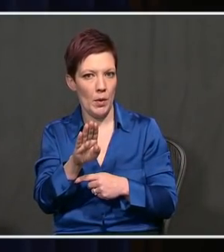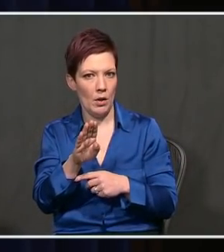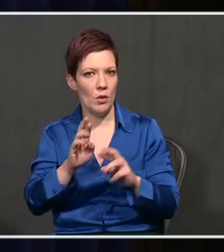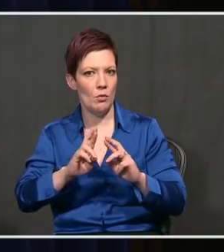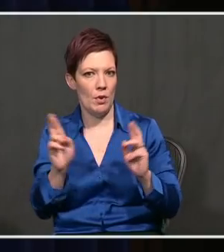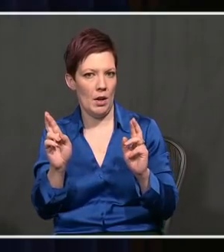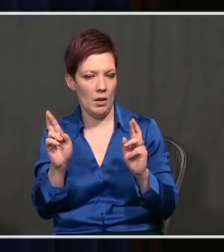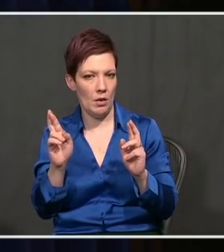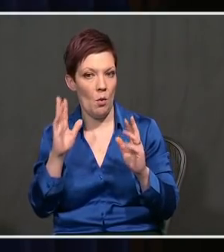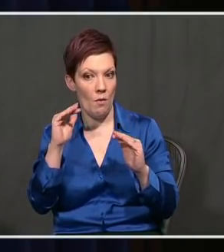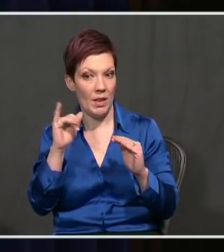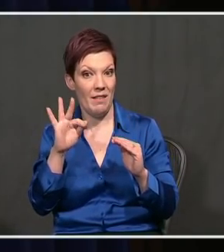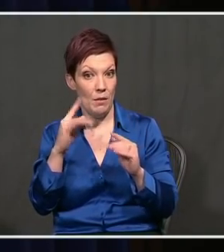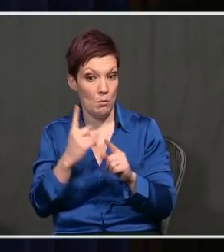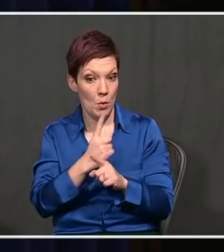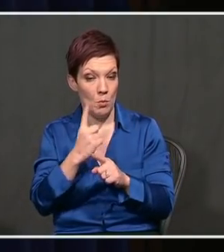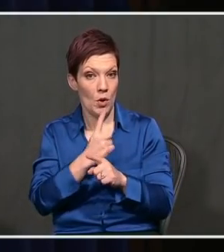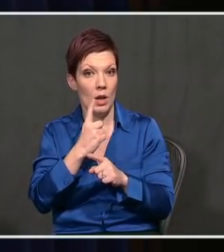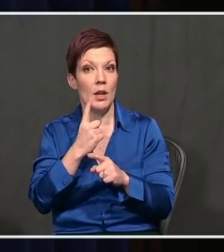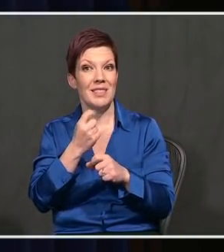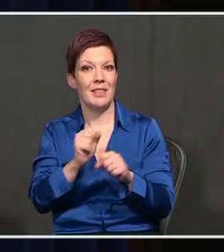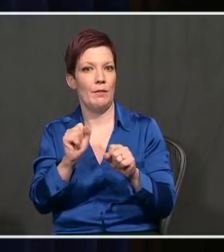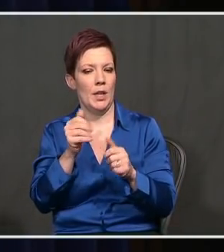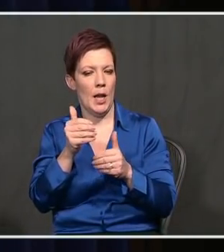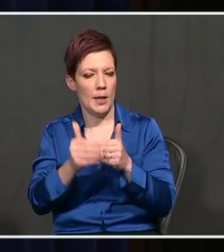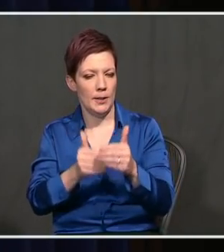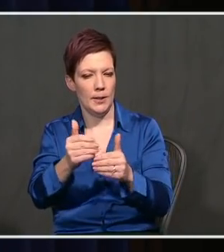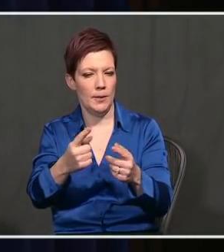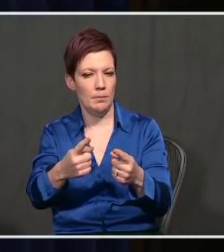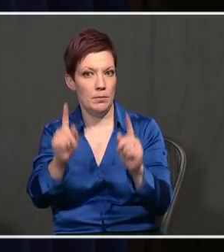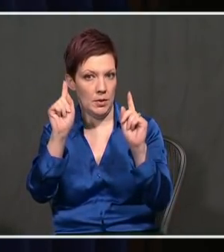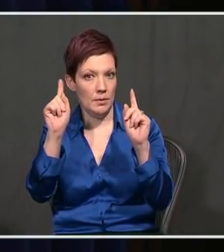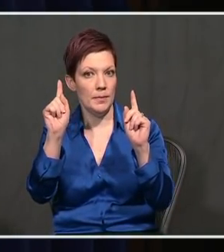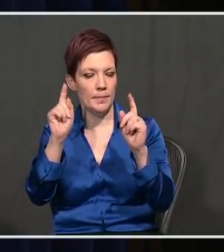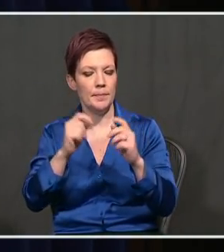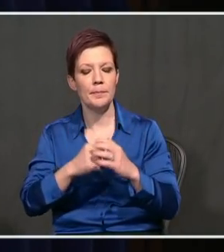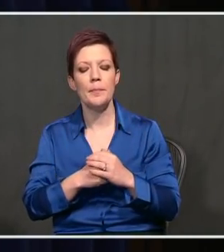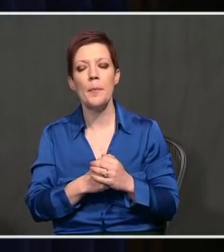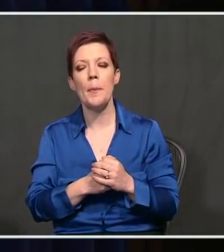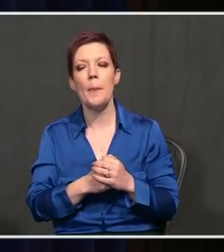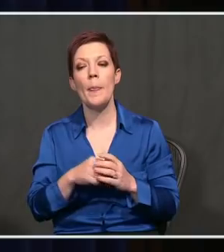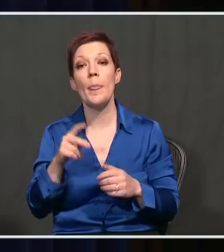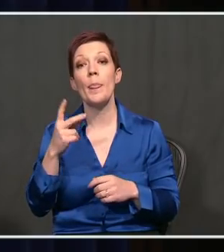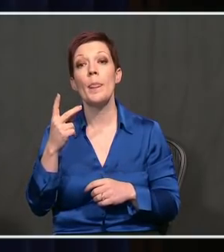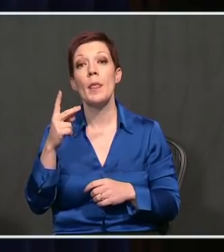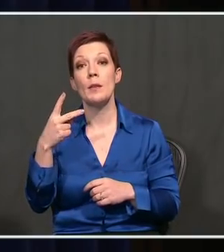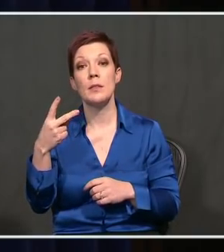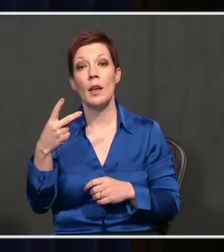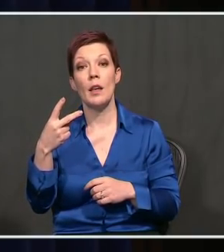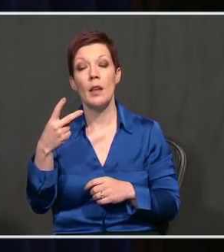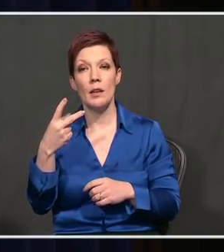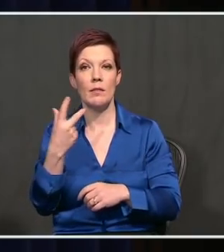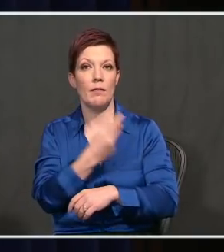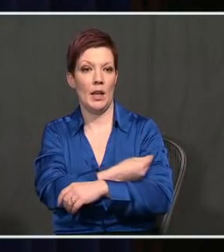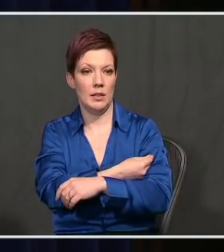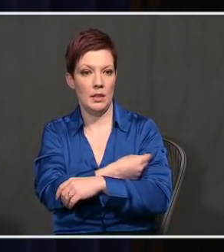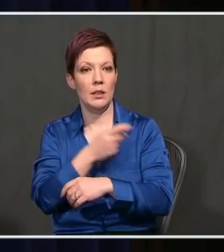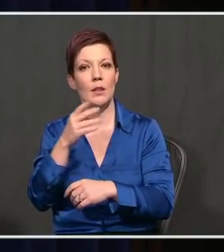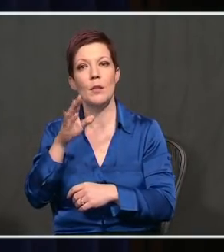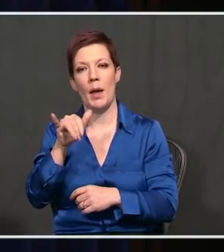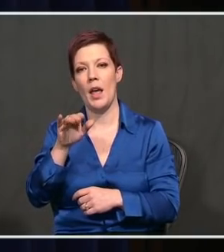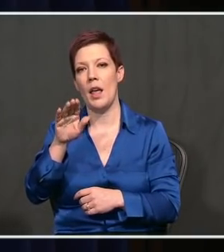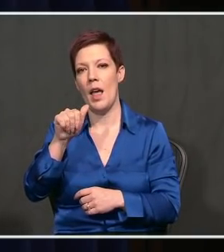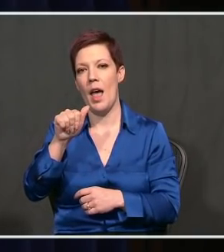the appropriate efficacy and safety profile, of course, are achieved. And there is a second vaccine using similar platform technology by